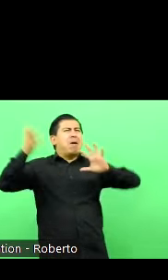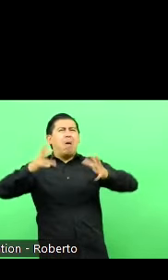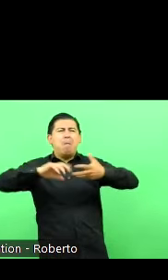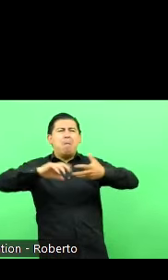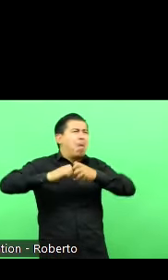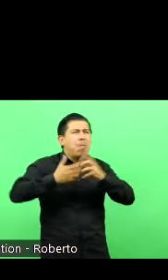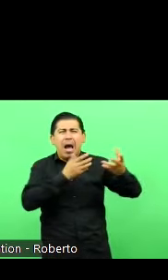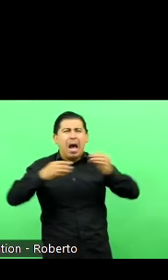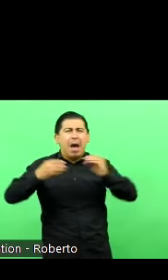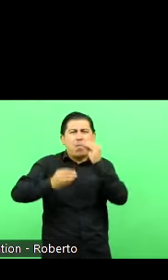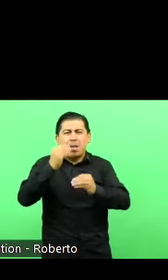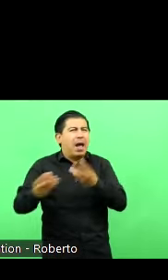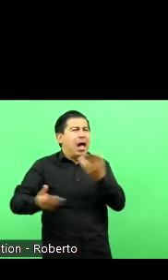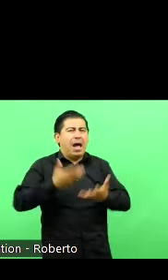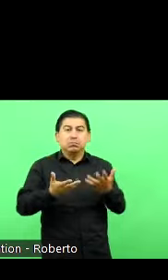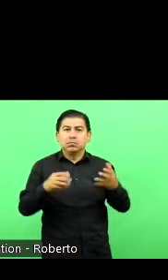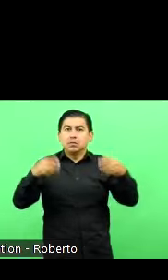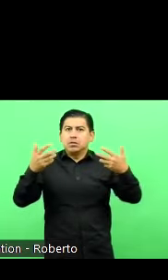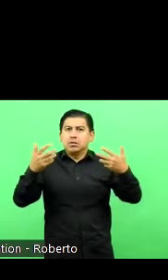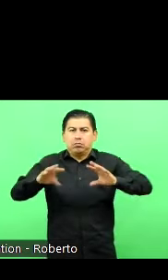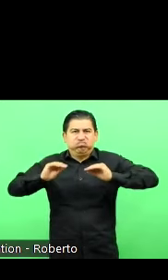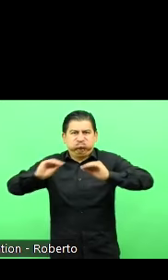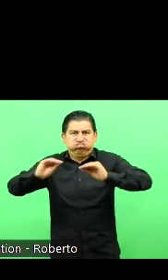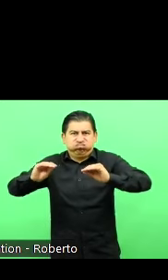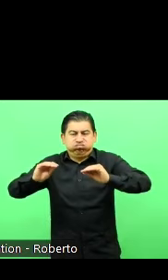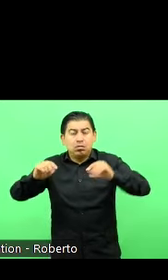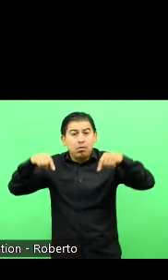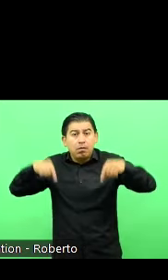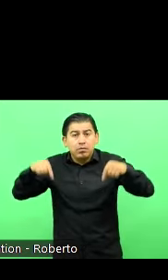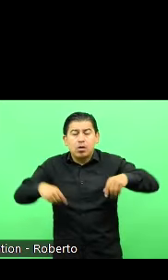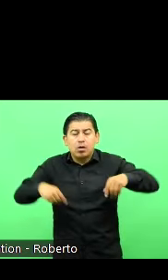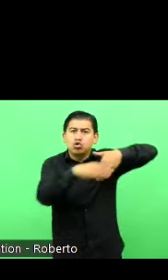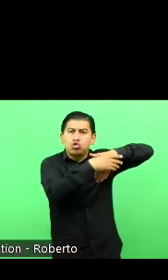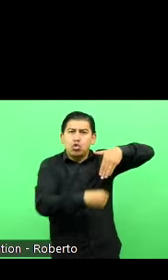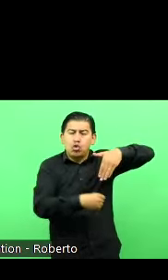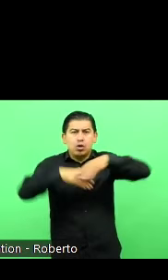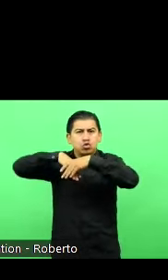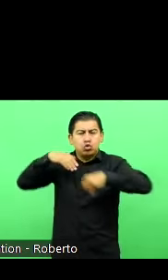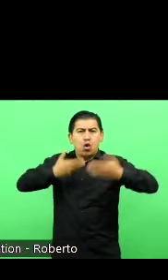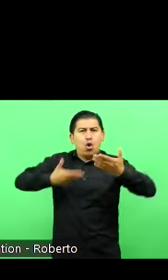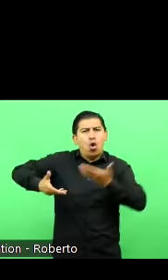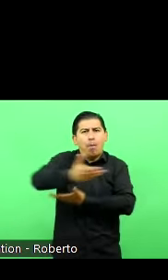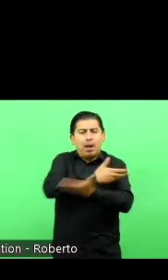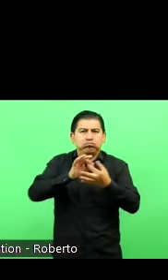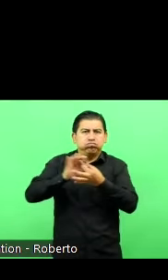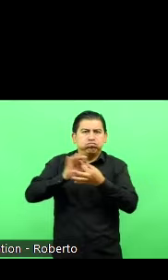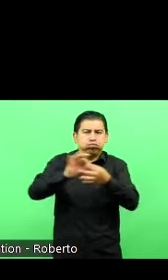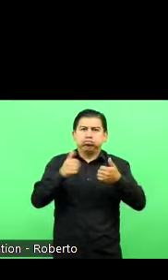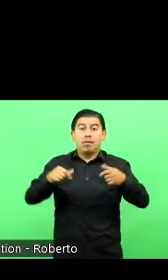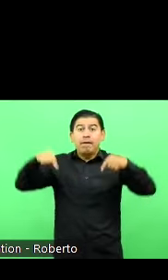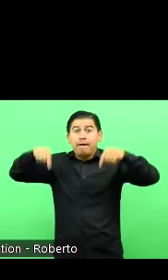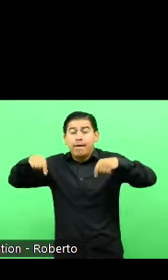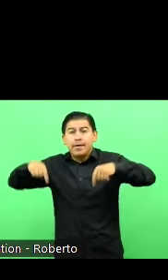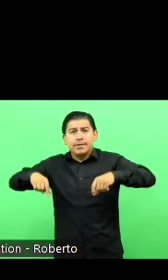cooperation. This training is jointly organized by the United Nations Office for South-South Cooperation with the UN Office